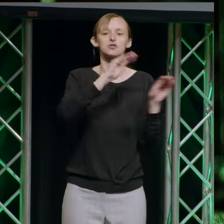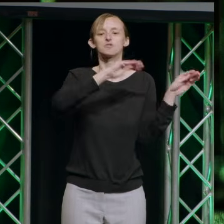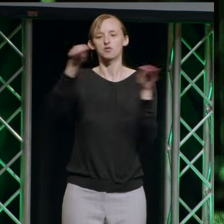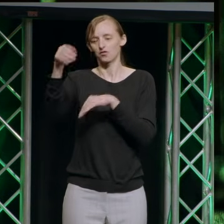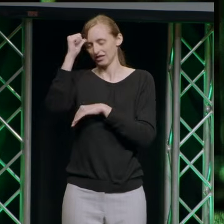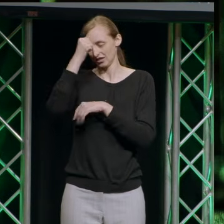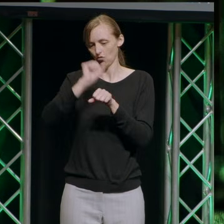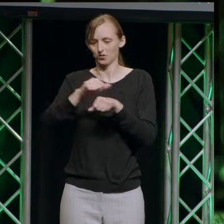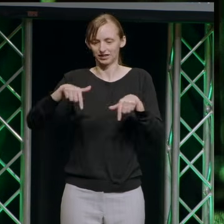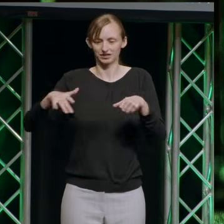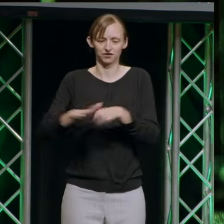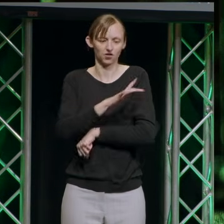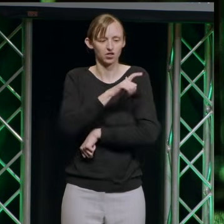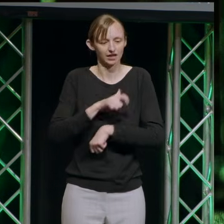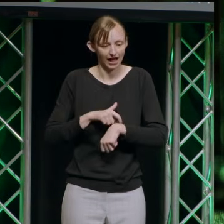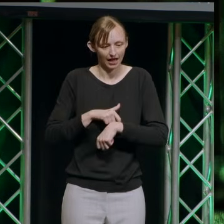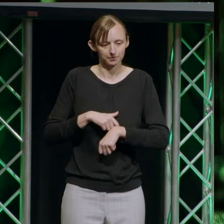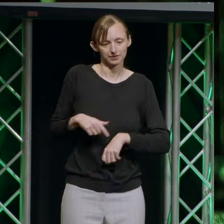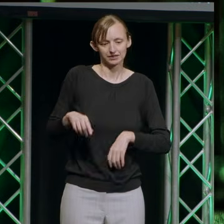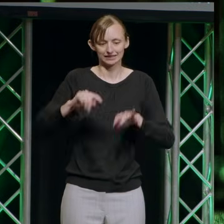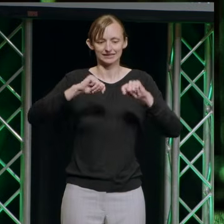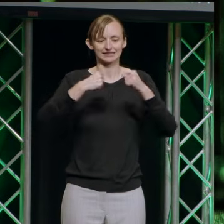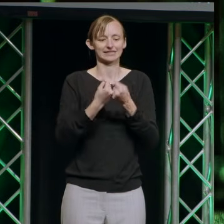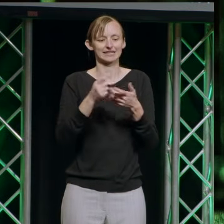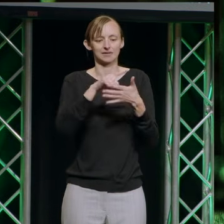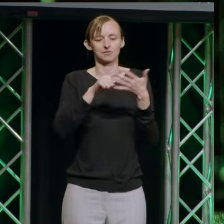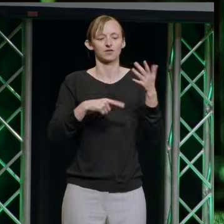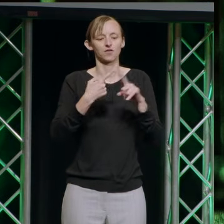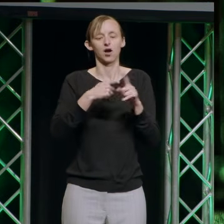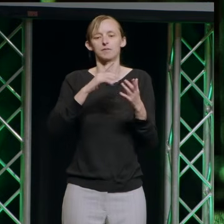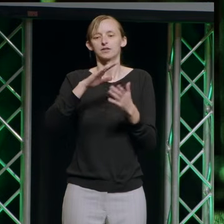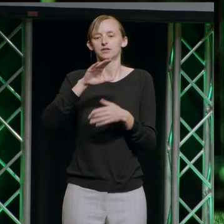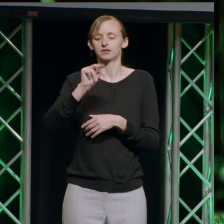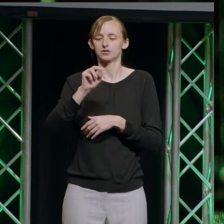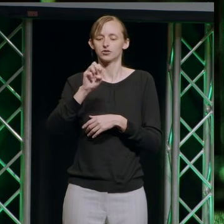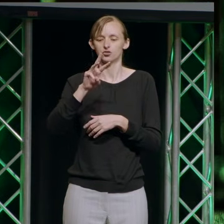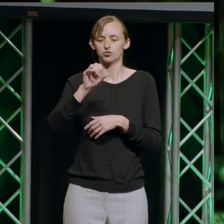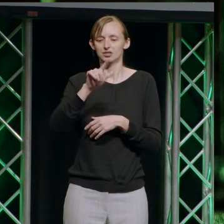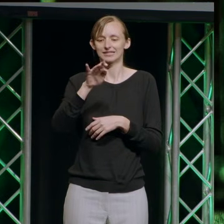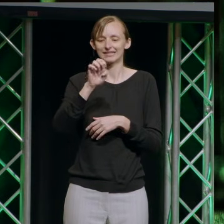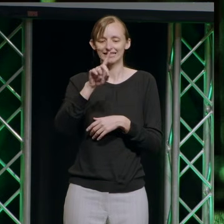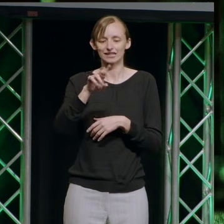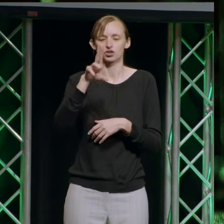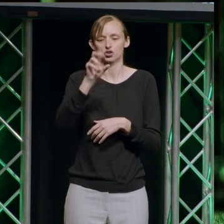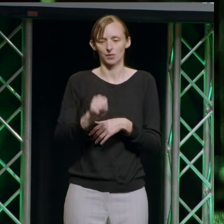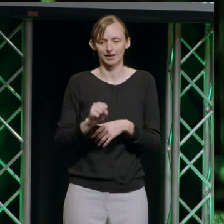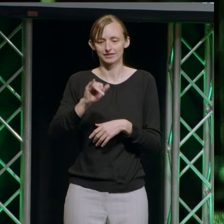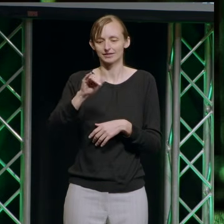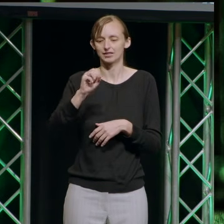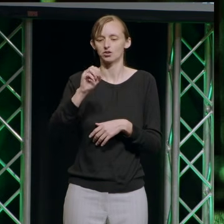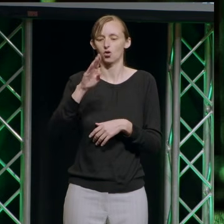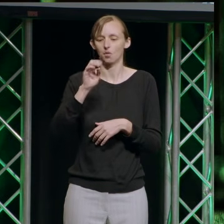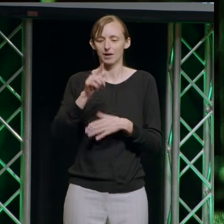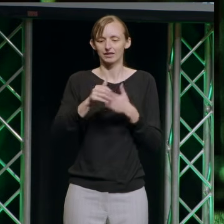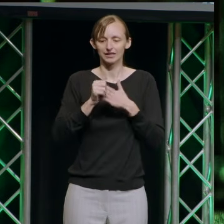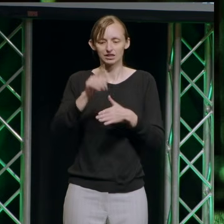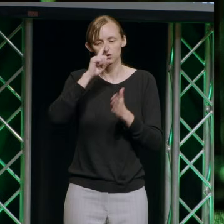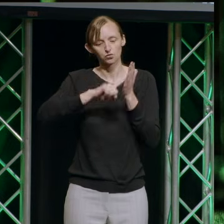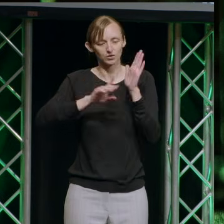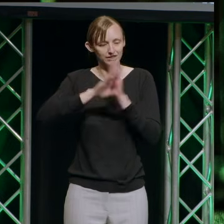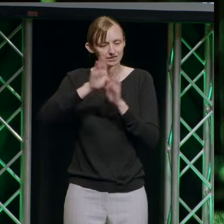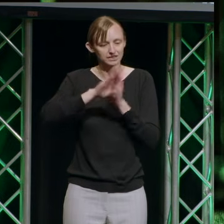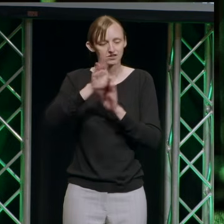time. The rest of our team is from New Zealand, the US. Isabel leads R&D. She's working on sourcing a lot of